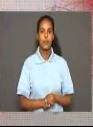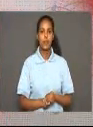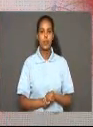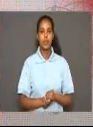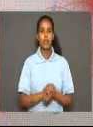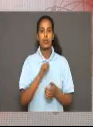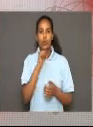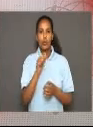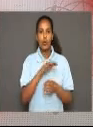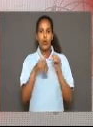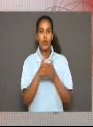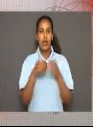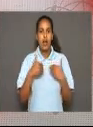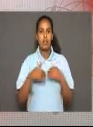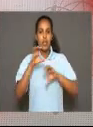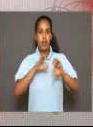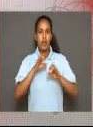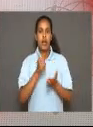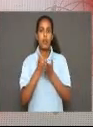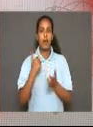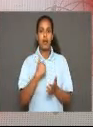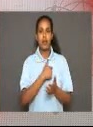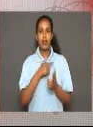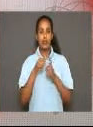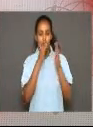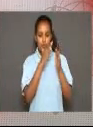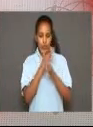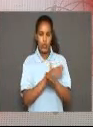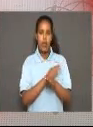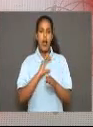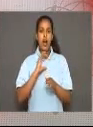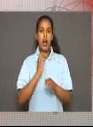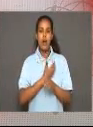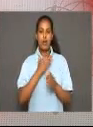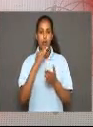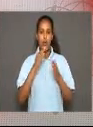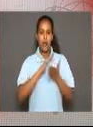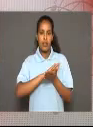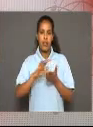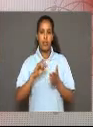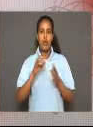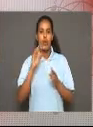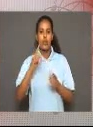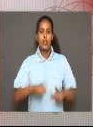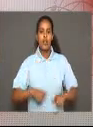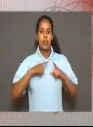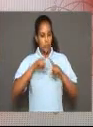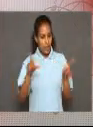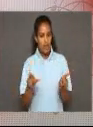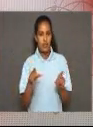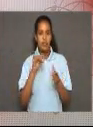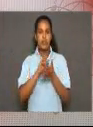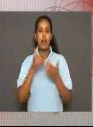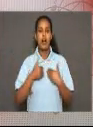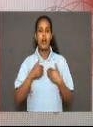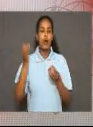Not only has chemistry helped us to improve our quality of life, but it